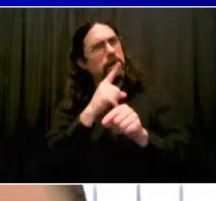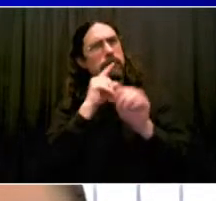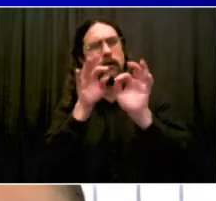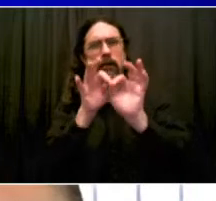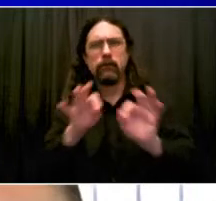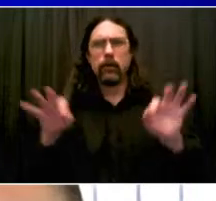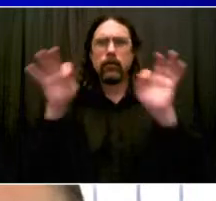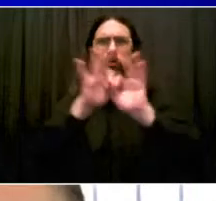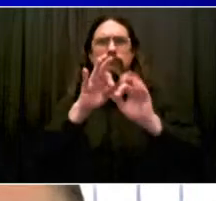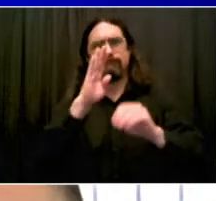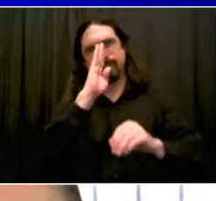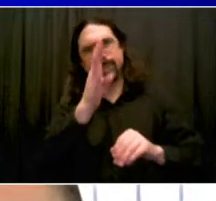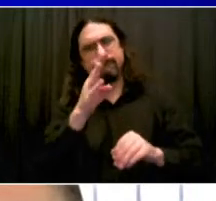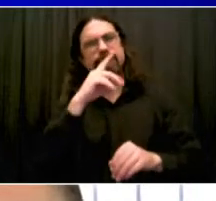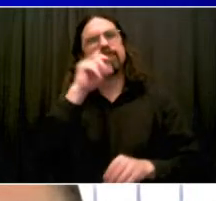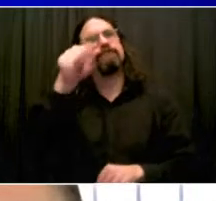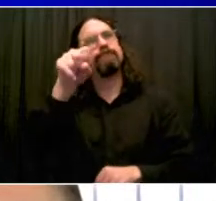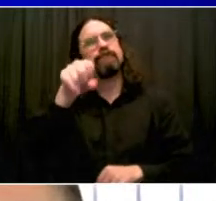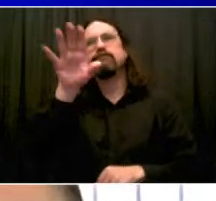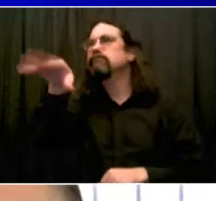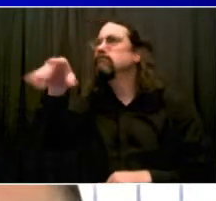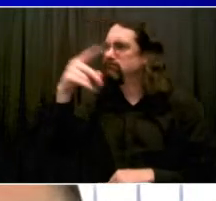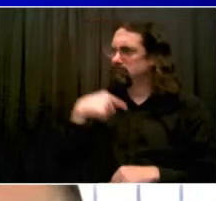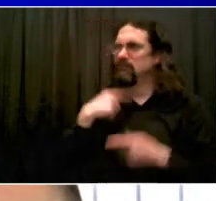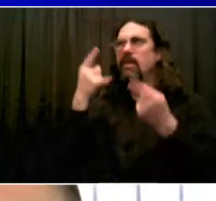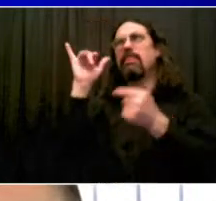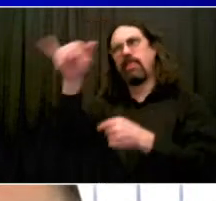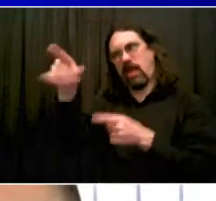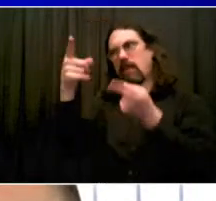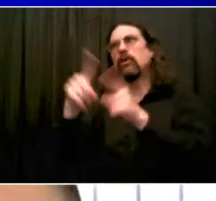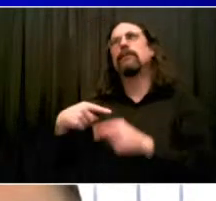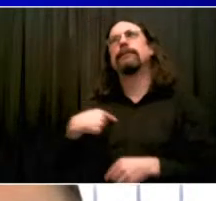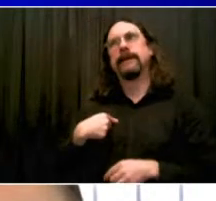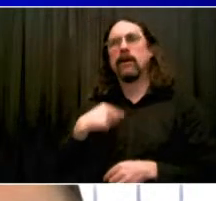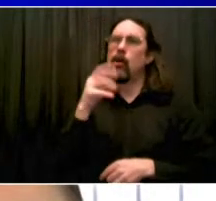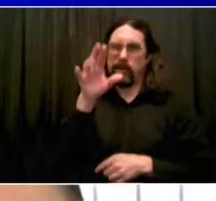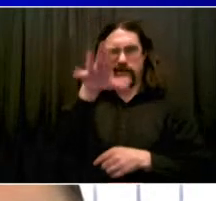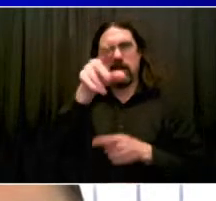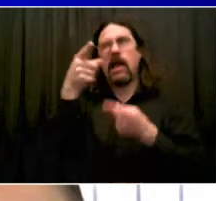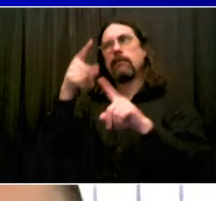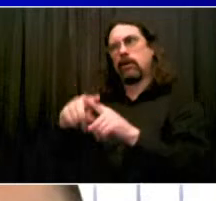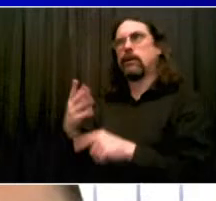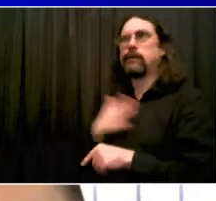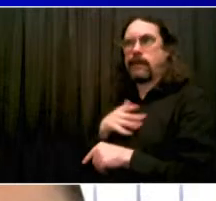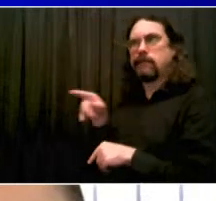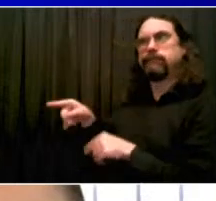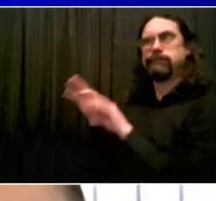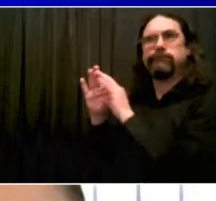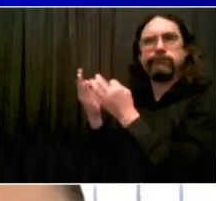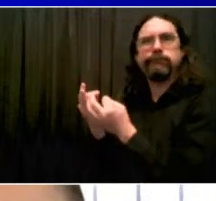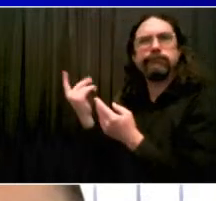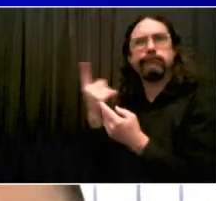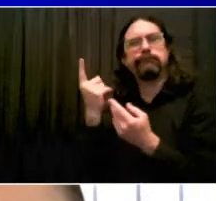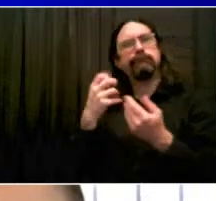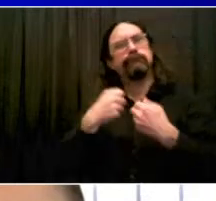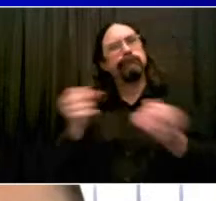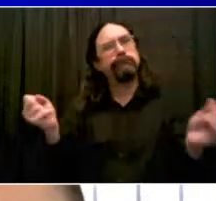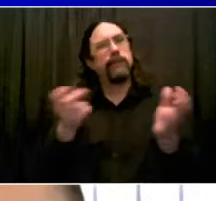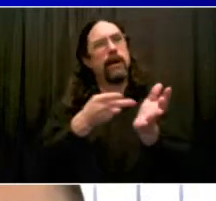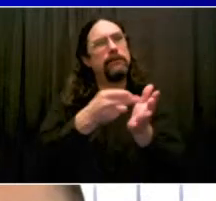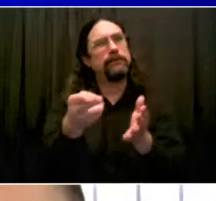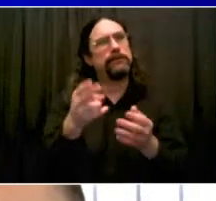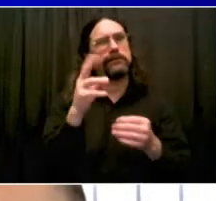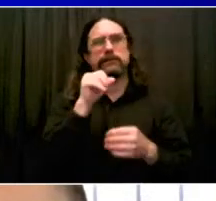demand that people get the help they need. And you've been outspoken. I want to really thank you for that. And I want to join you in